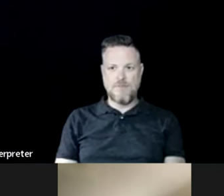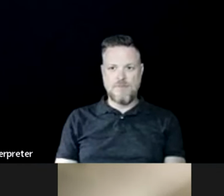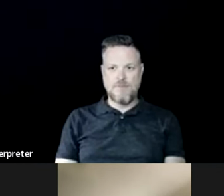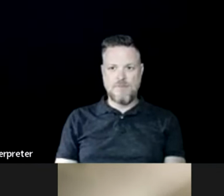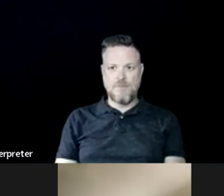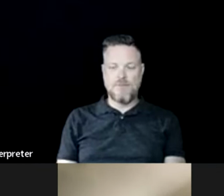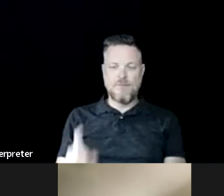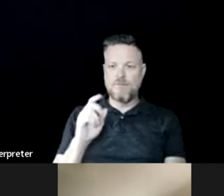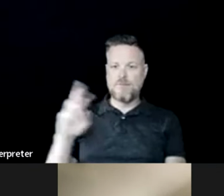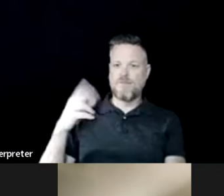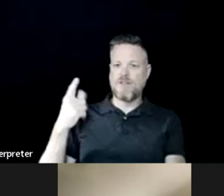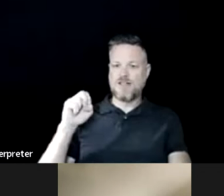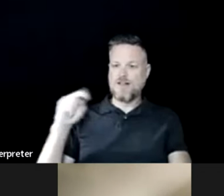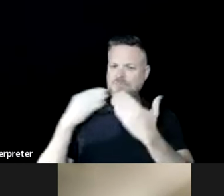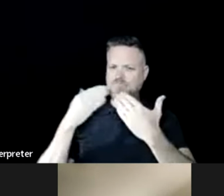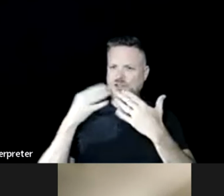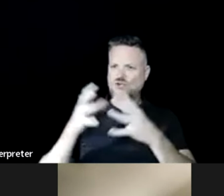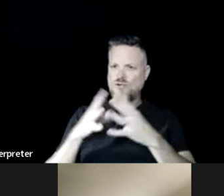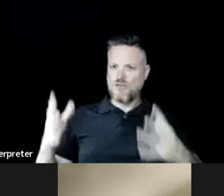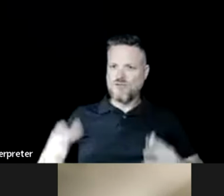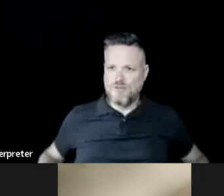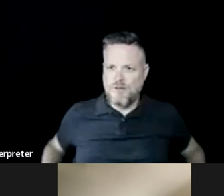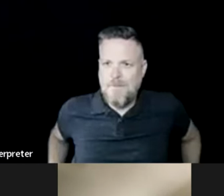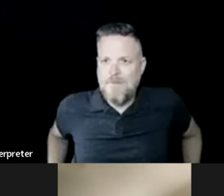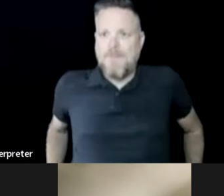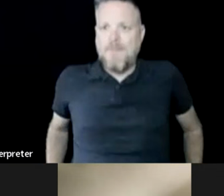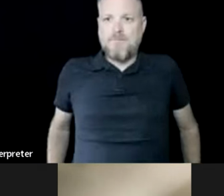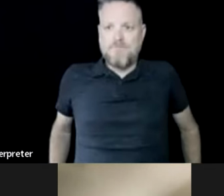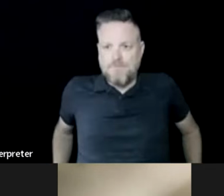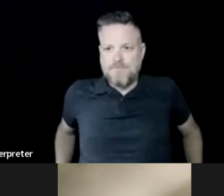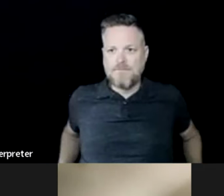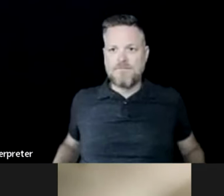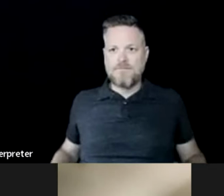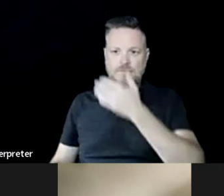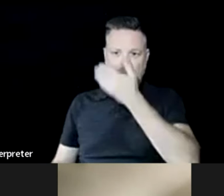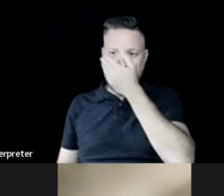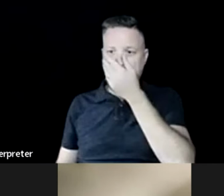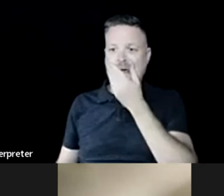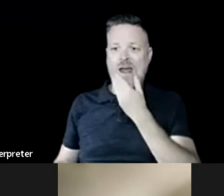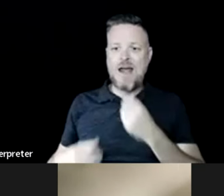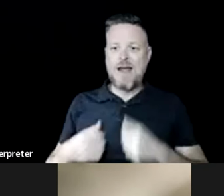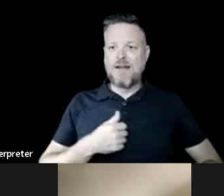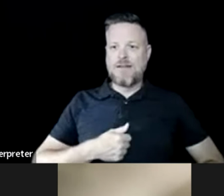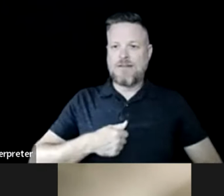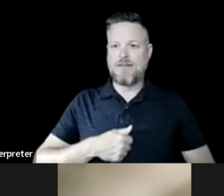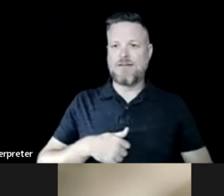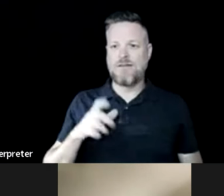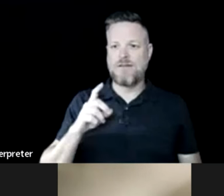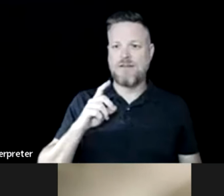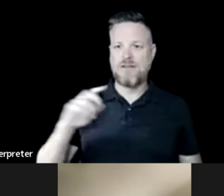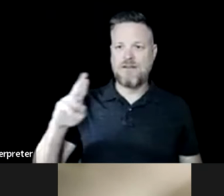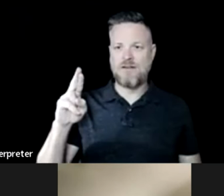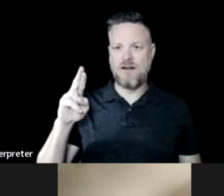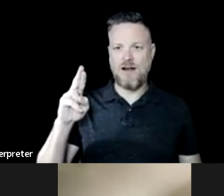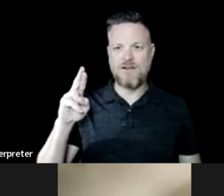Dr. Glenn, thank you so much. Thank you for that. I'm sorry, Christina, Dr. Jimena and I have been messaging, and